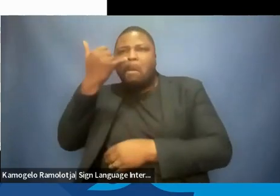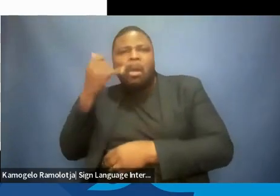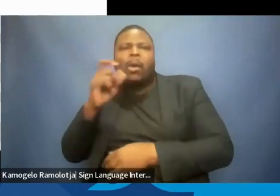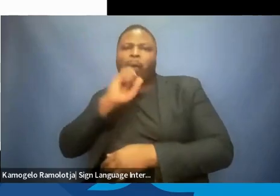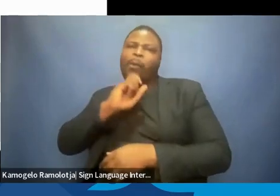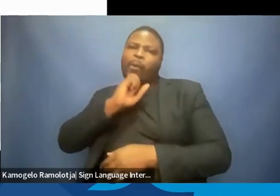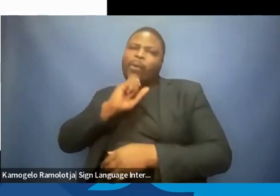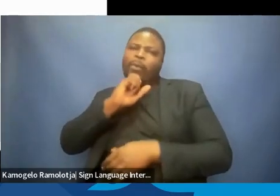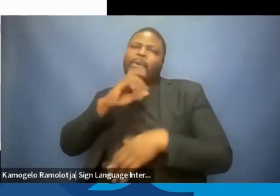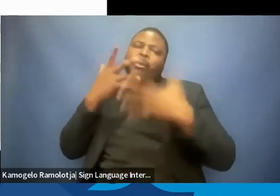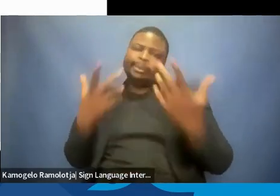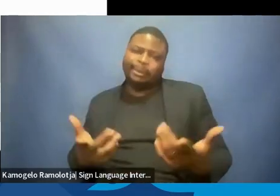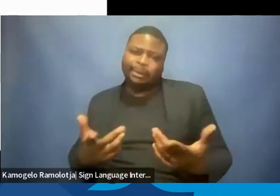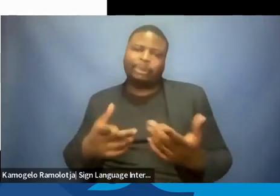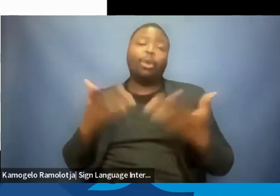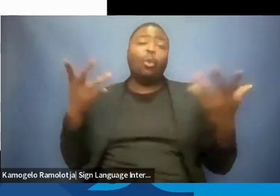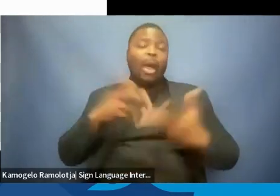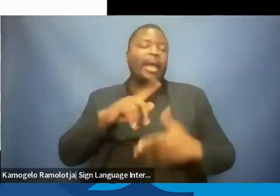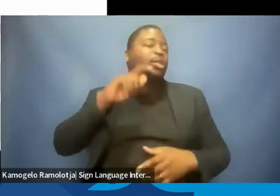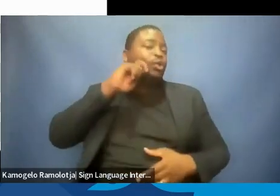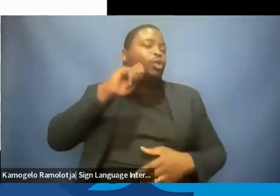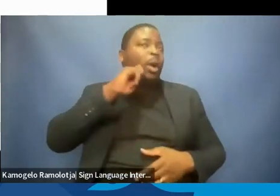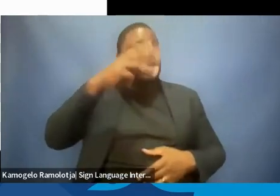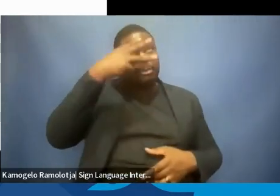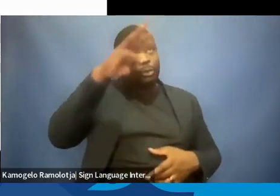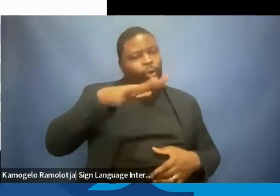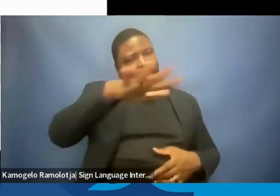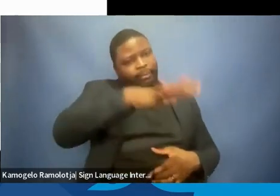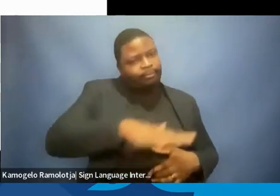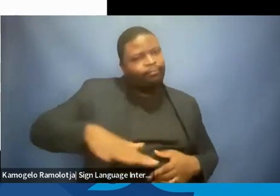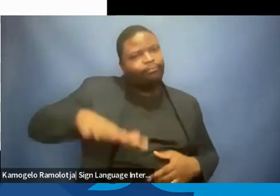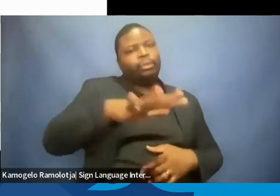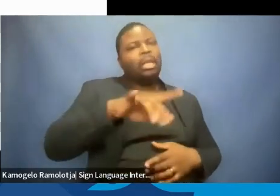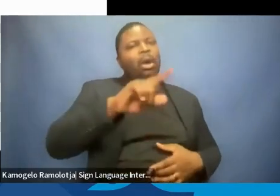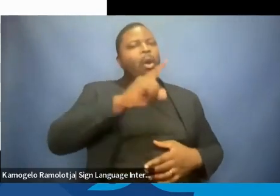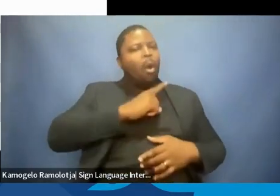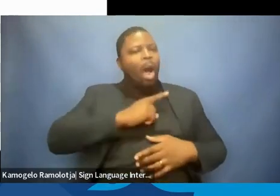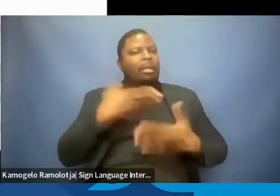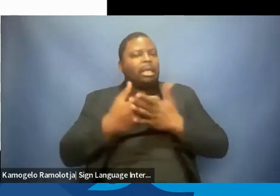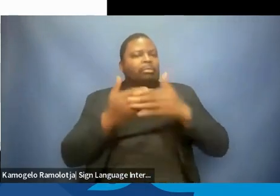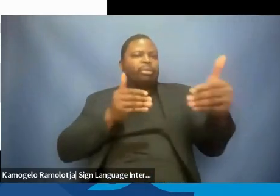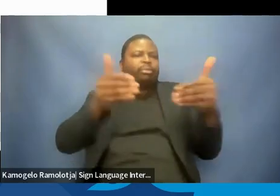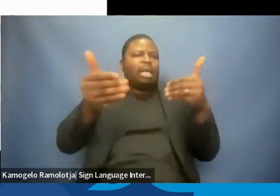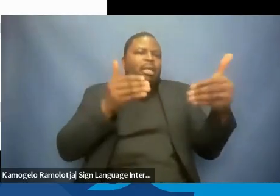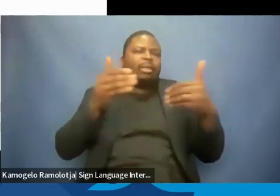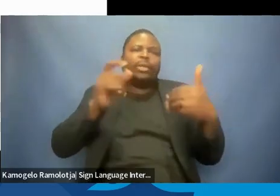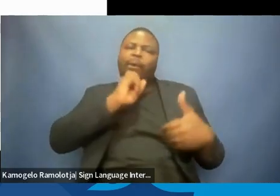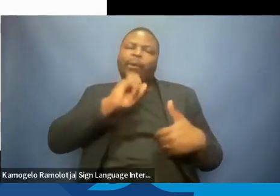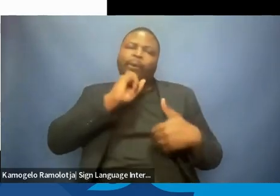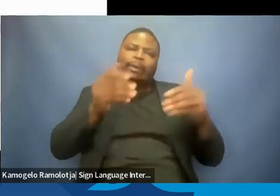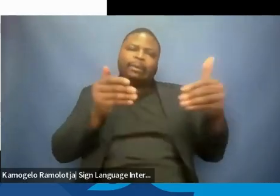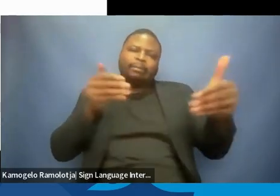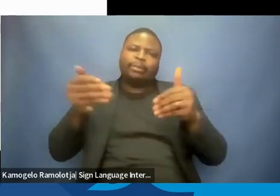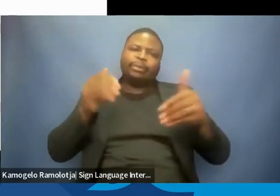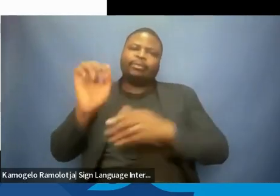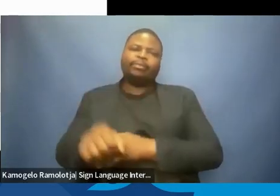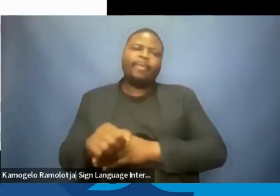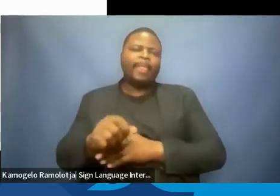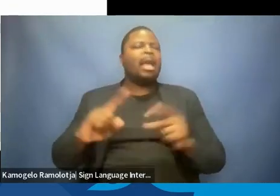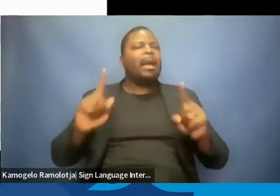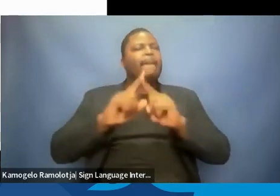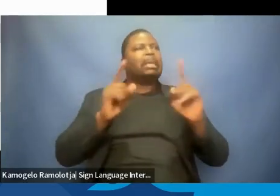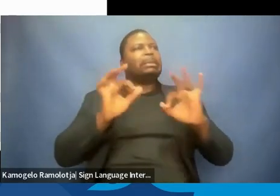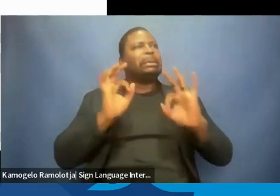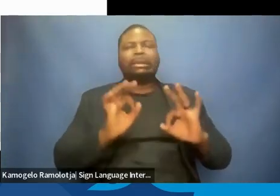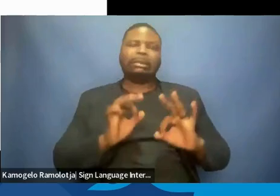would become the COSUP MOU. In 2015, there was a study that was conducted on substance use in Tshwane, which